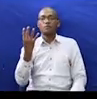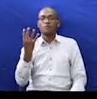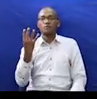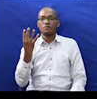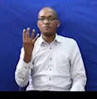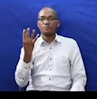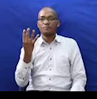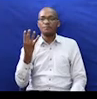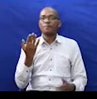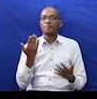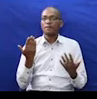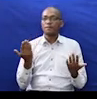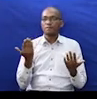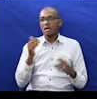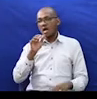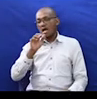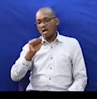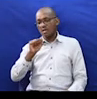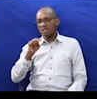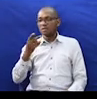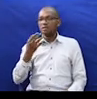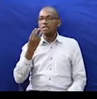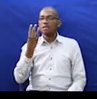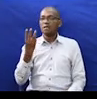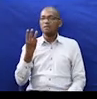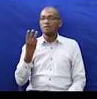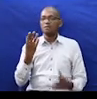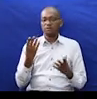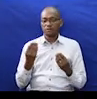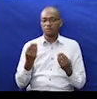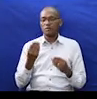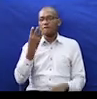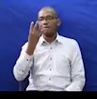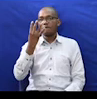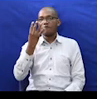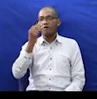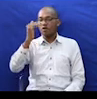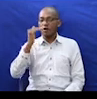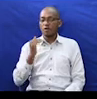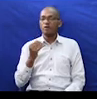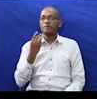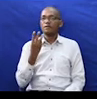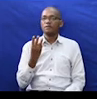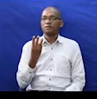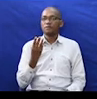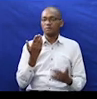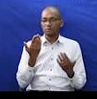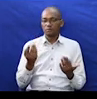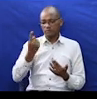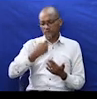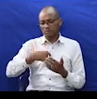Good. And adjacent is 3. So simple is 4 over 3. So this is how to work